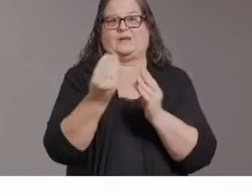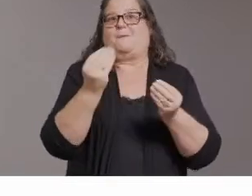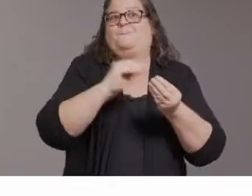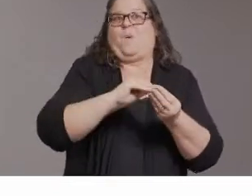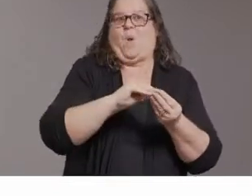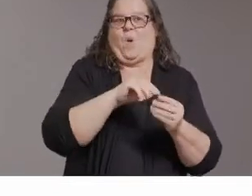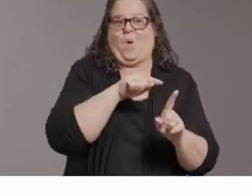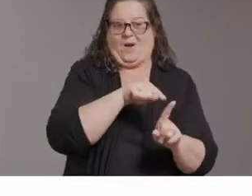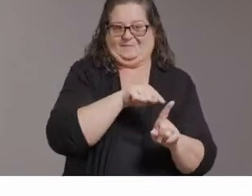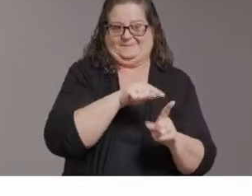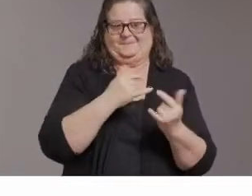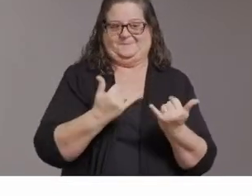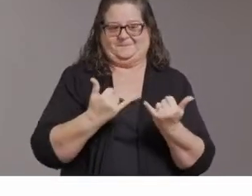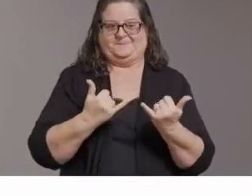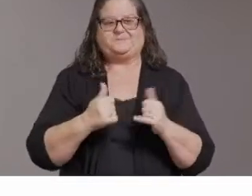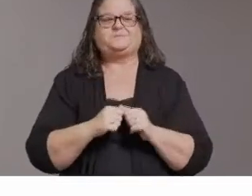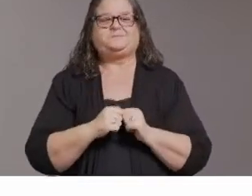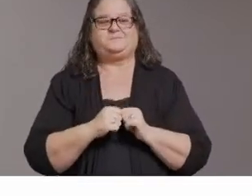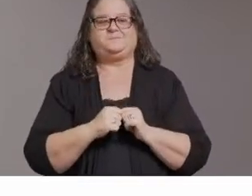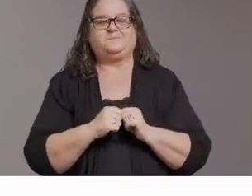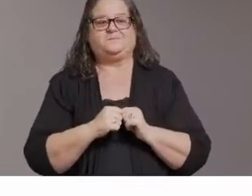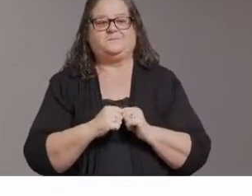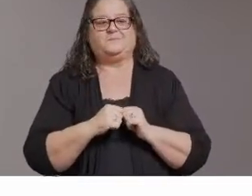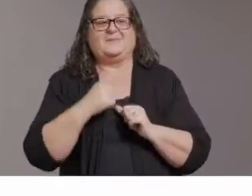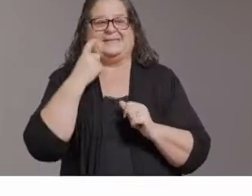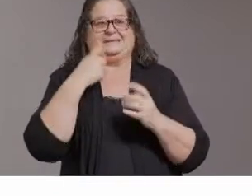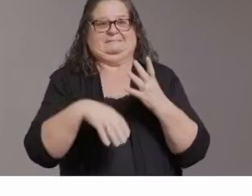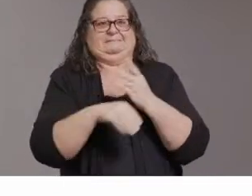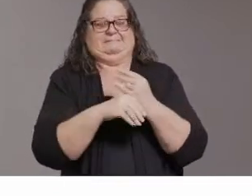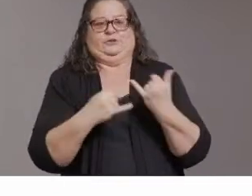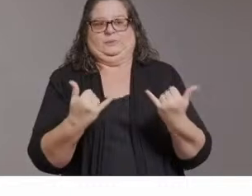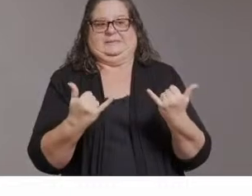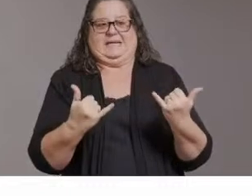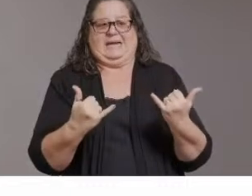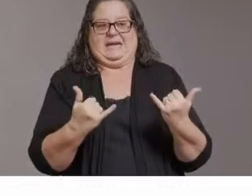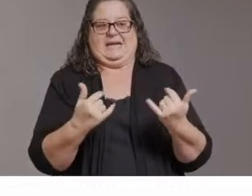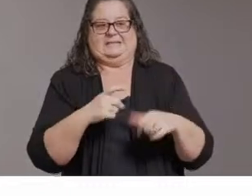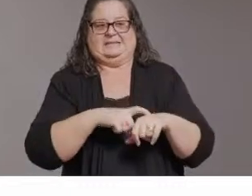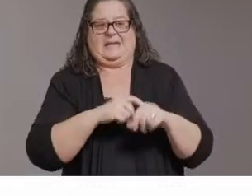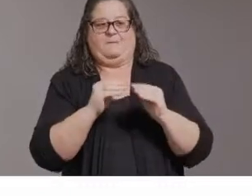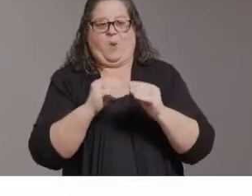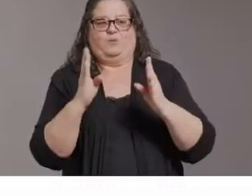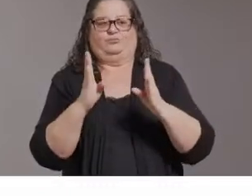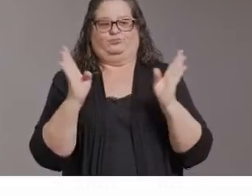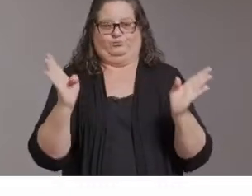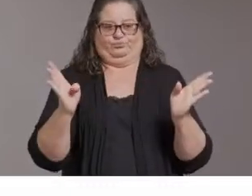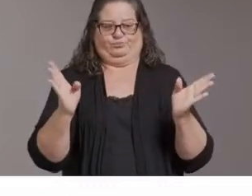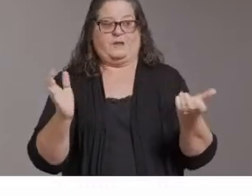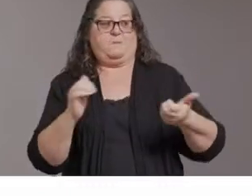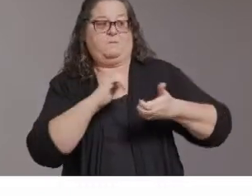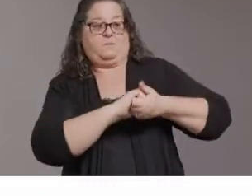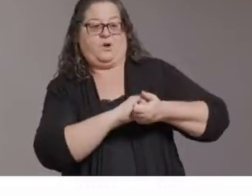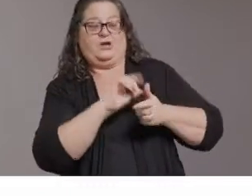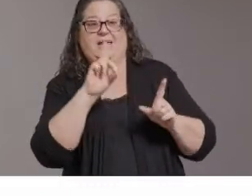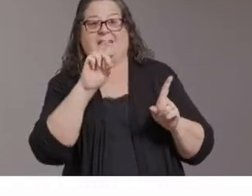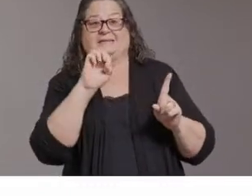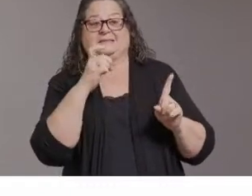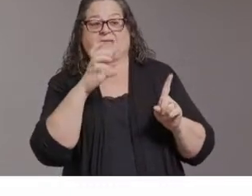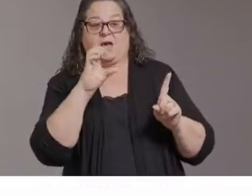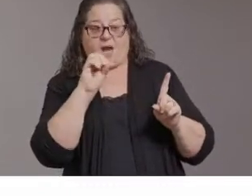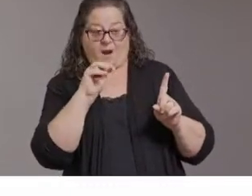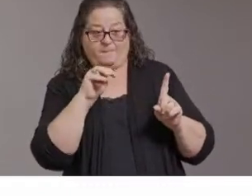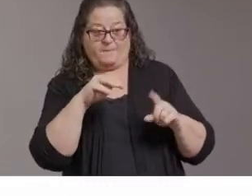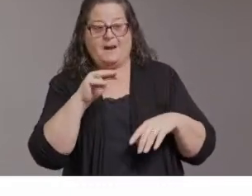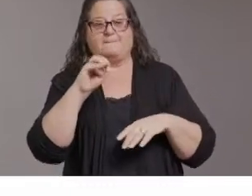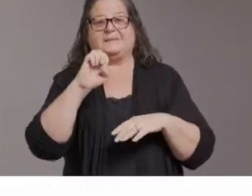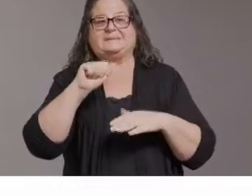appointments were loaded today and offered. And this is a partnership with Dexcom, the City of Mesa, Walgreens, ASU, and other